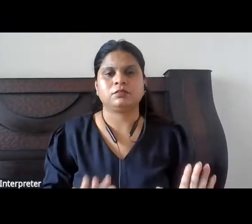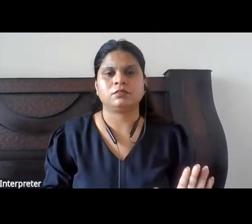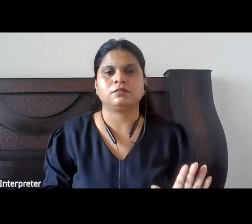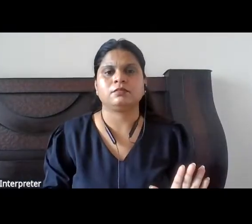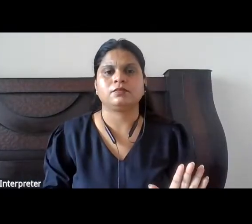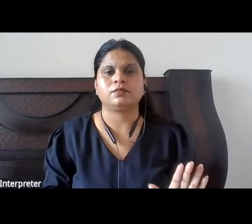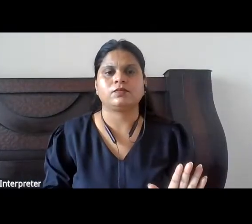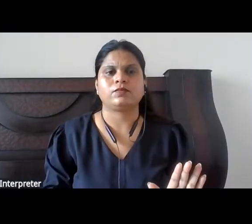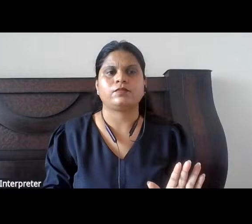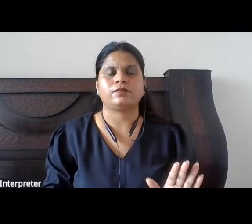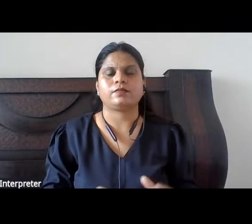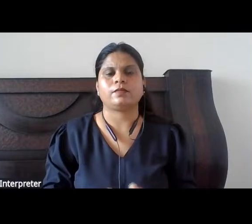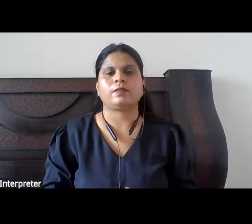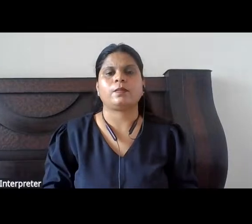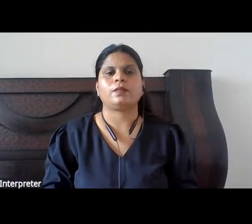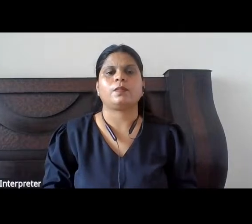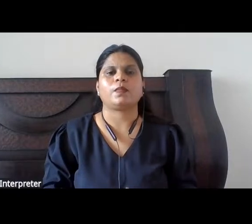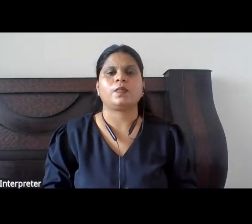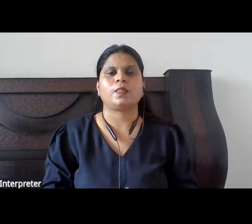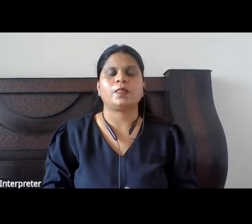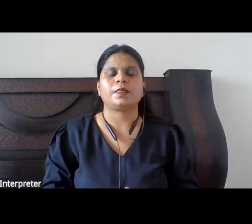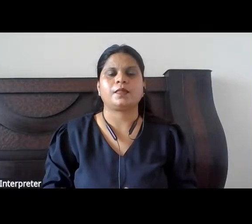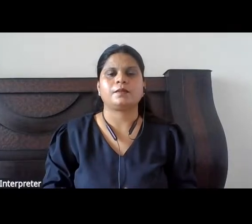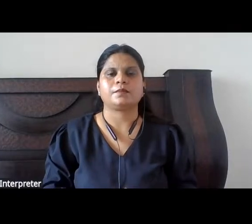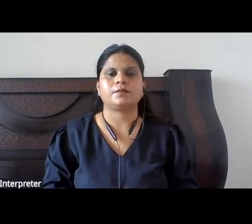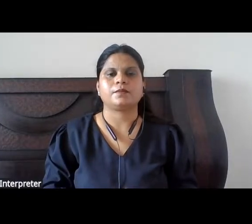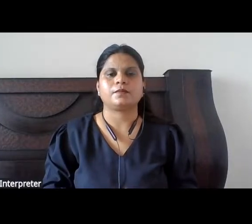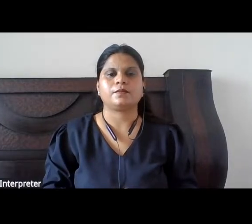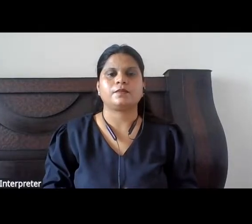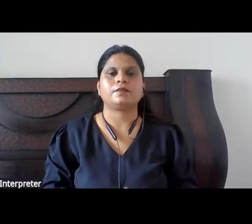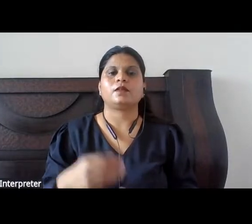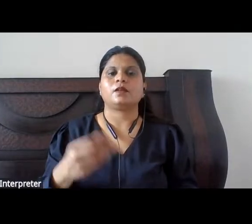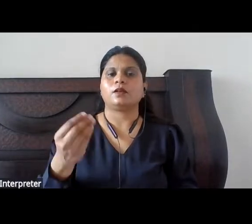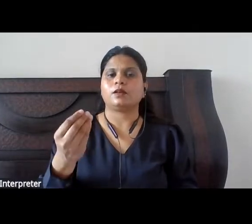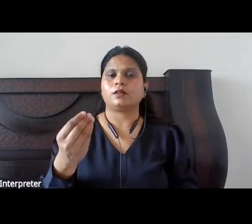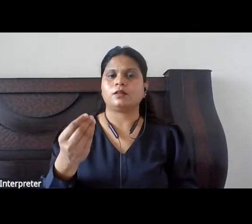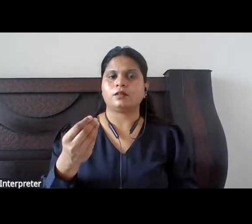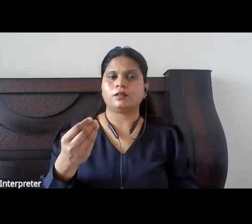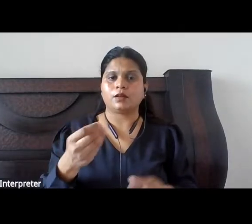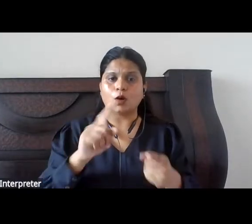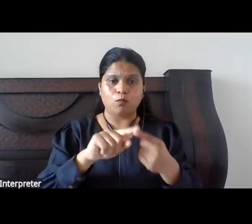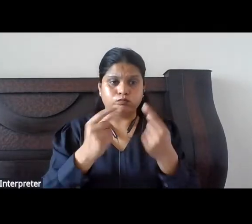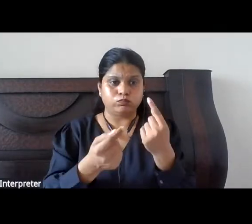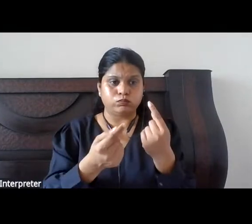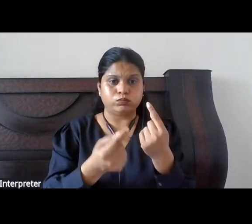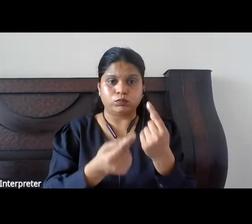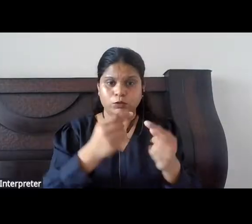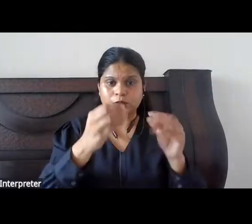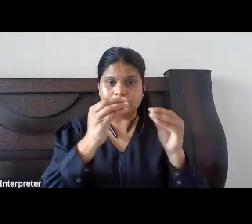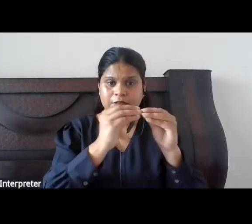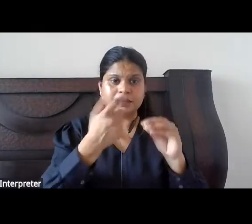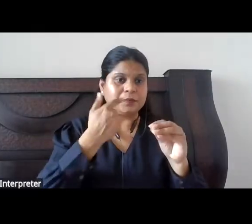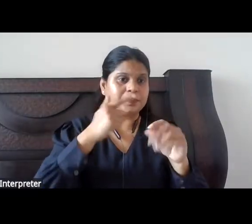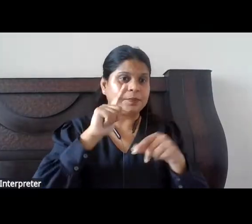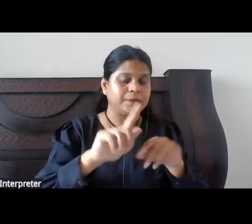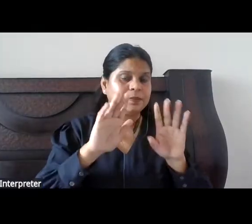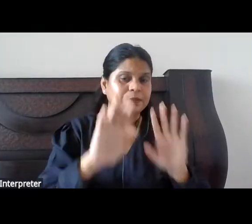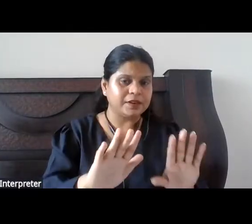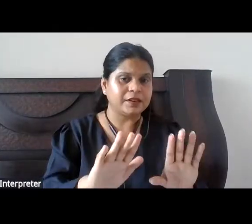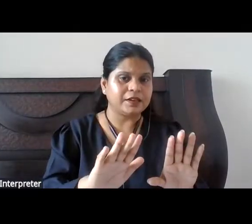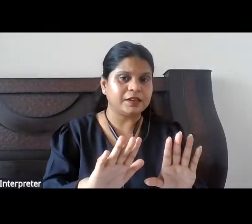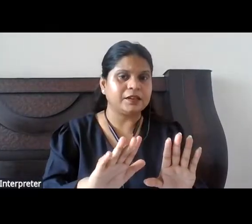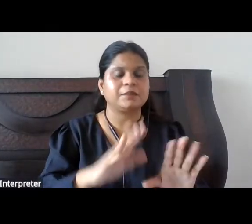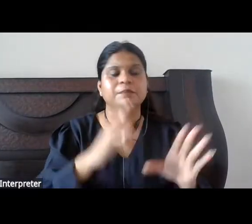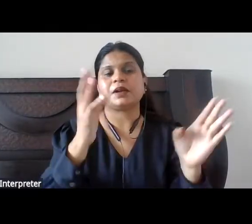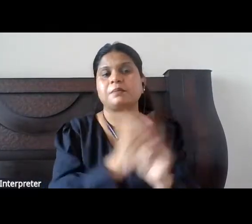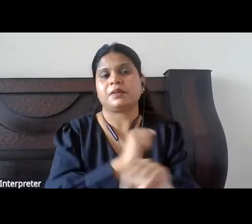advocating for it. So there is a missing of a larger political will on having the disability data,